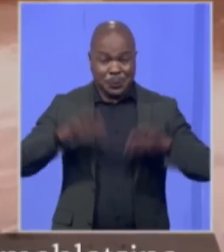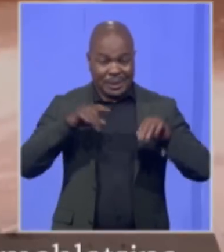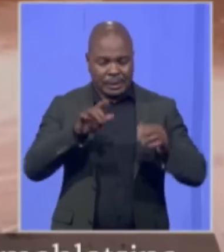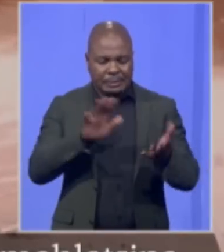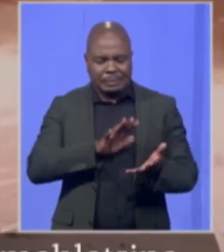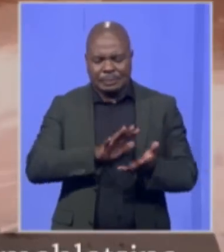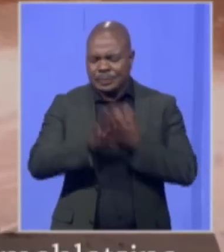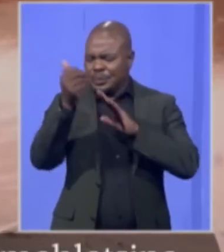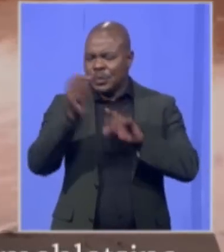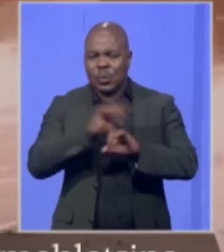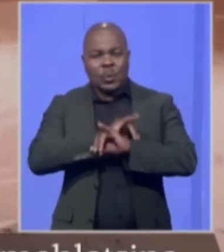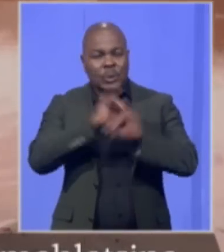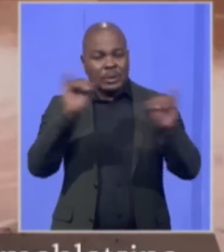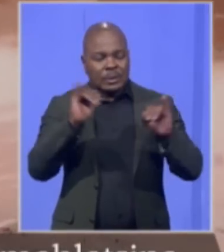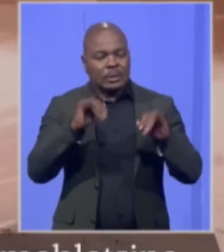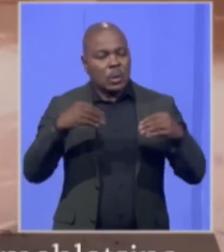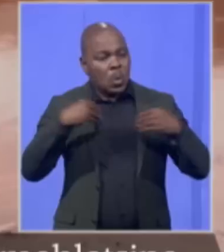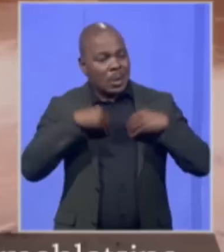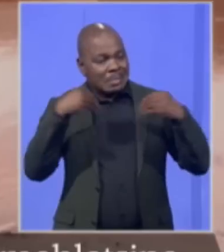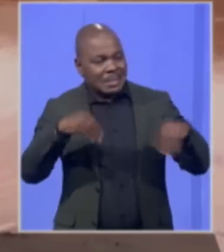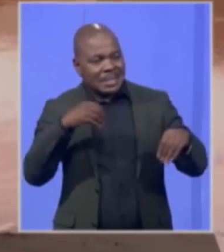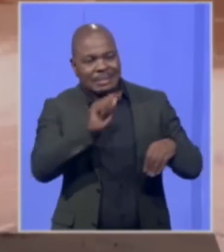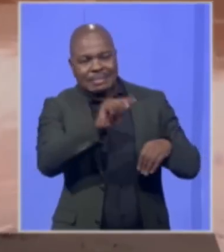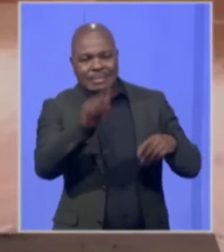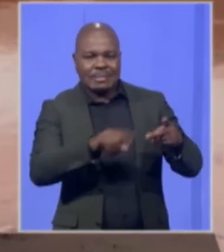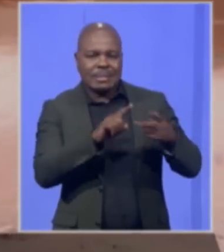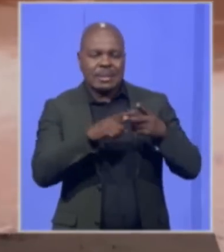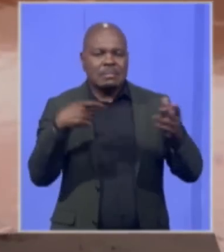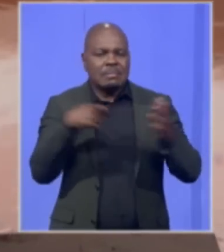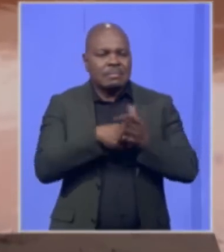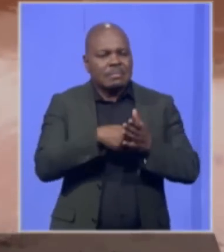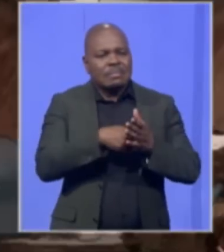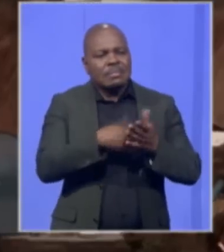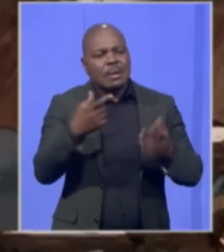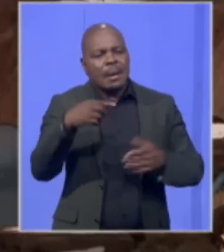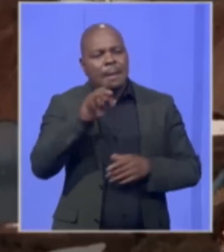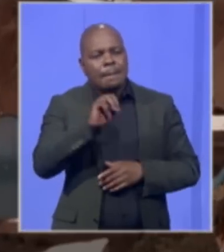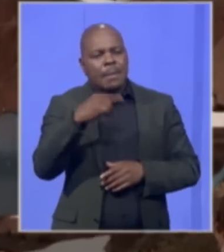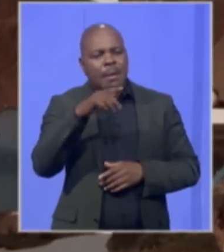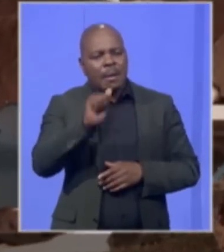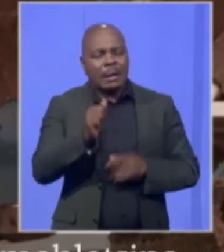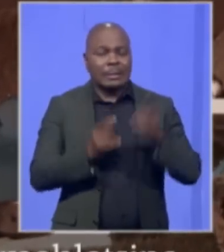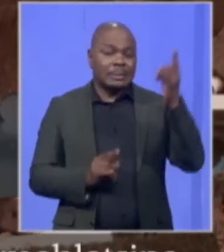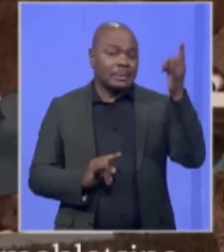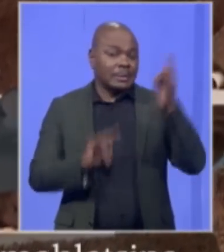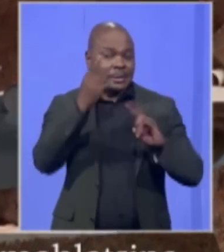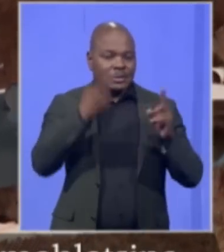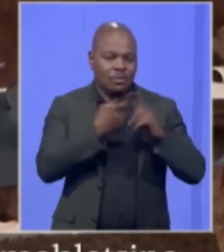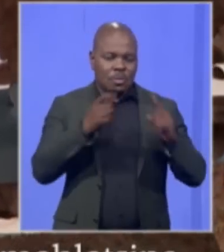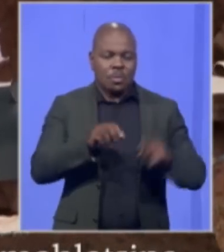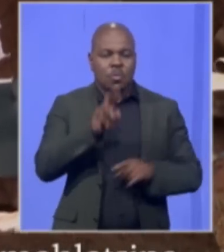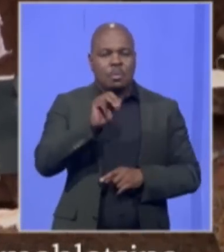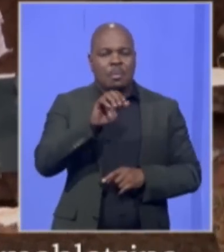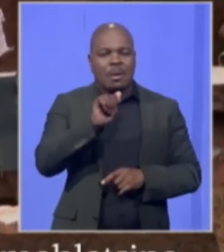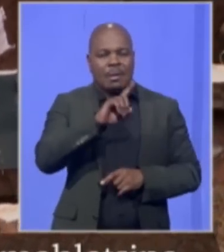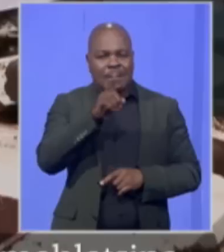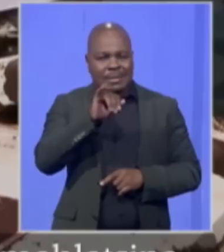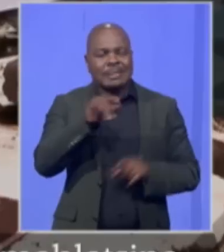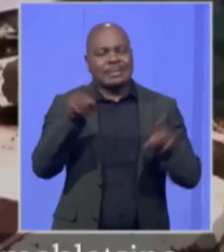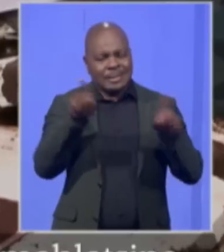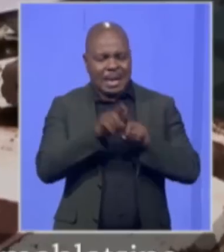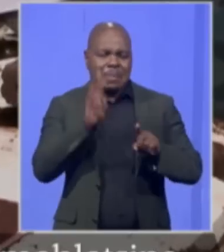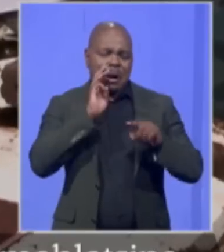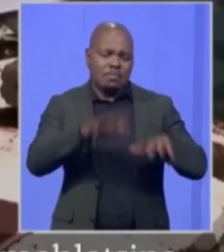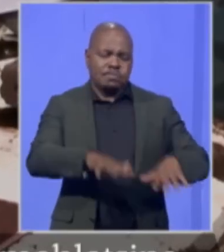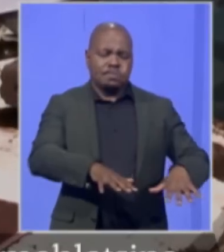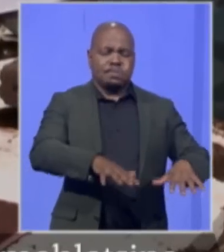tshenyo e kgolo ho beng ba dikgwebo. Setsha sa mabenkele Mega City se Umlazi le sona se ne se tletse metsi.